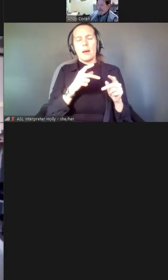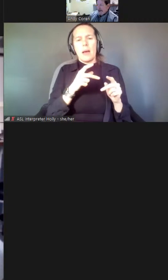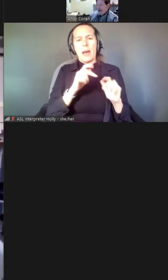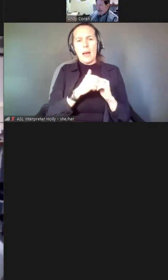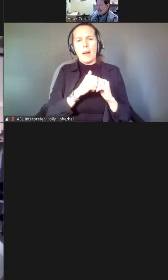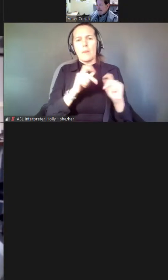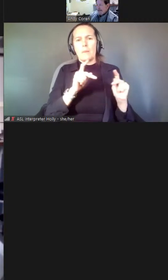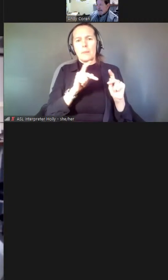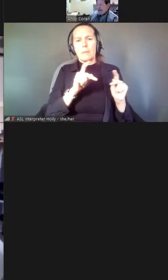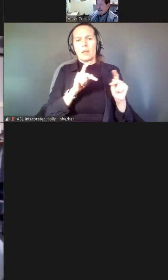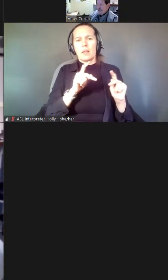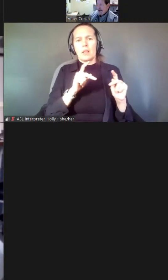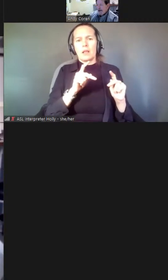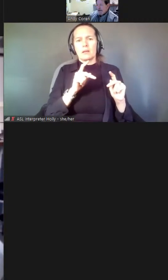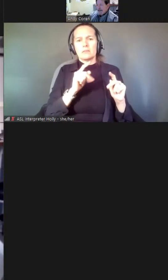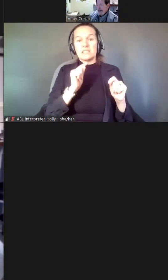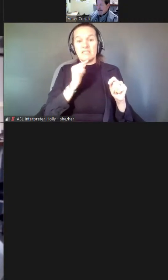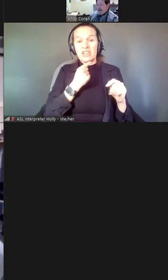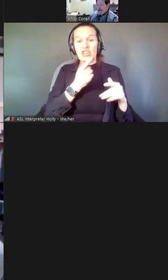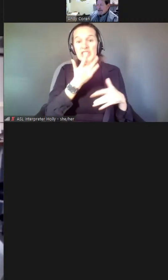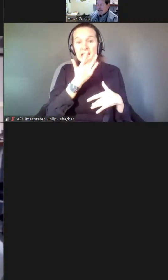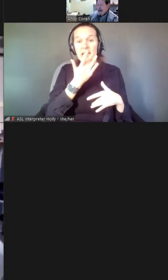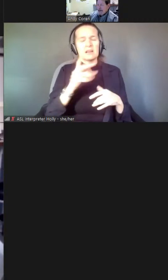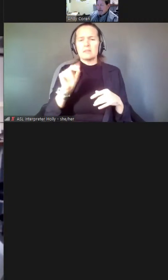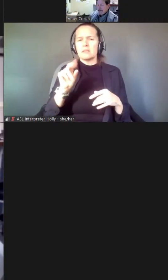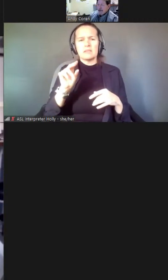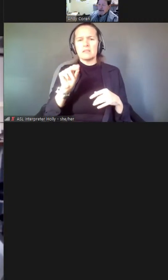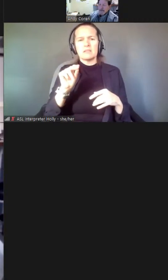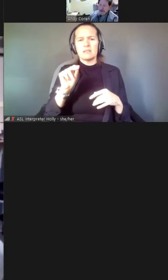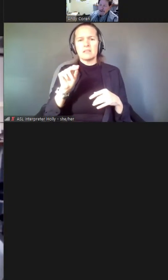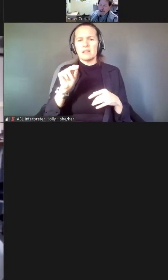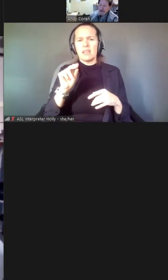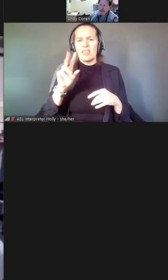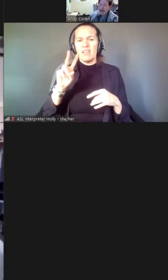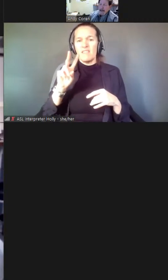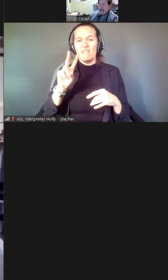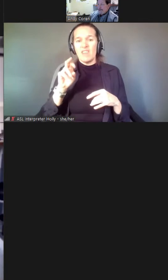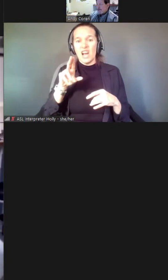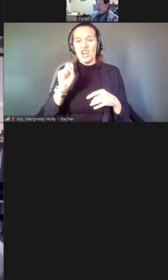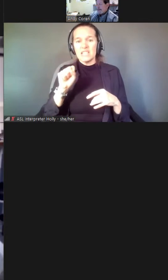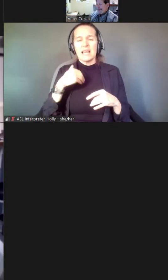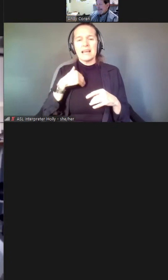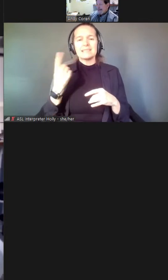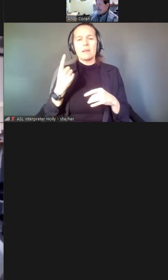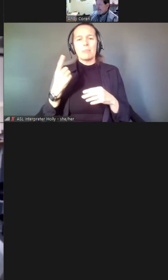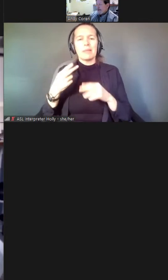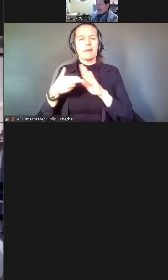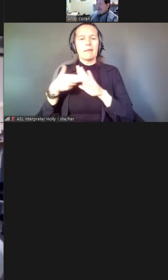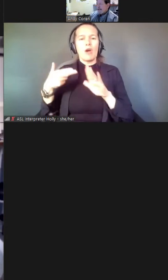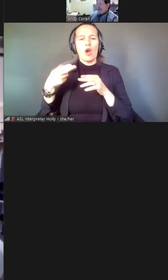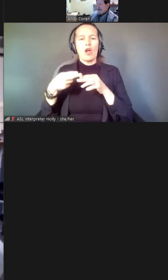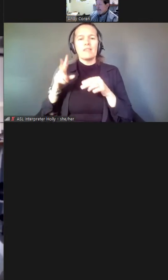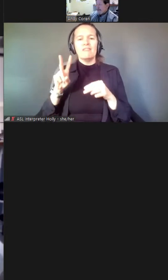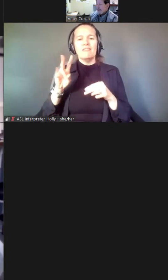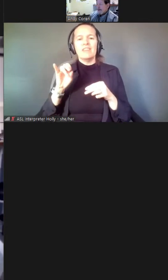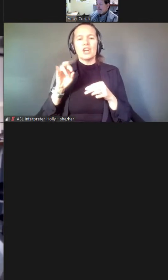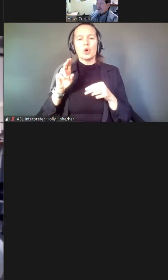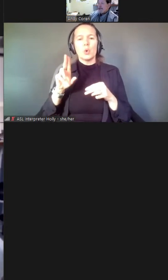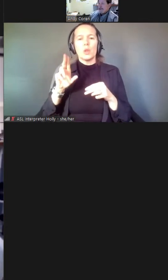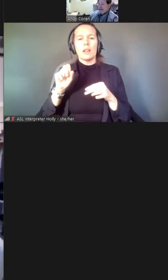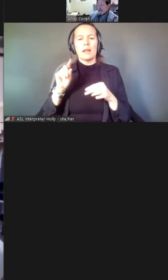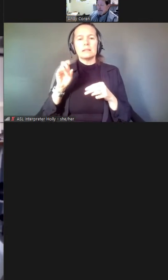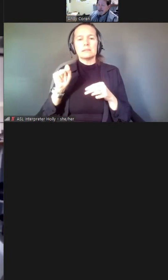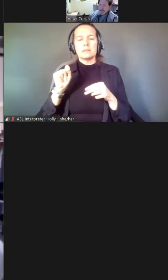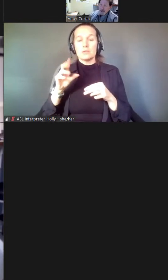disease severity. It's, the virus has a certain characteristic called virulence, and this one is less virulent than Delta,